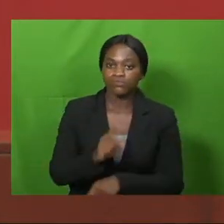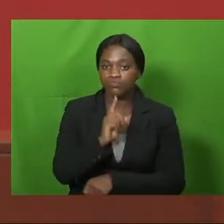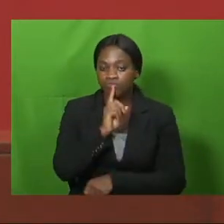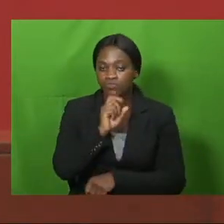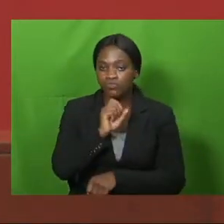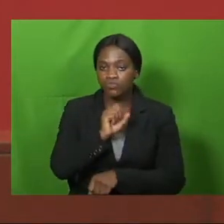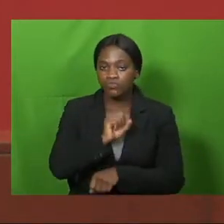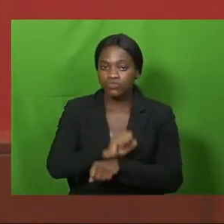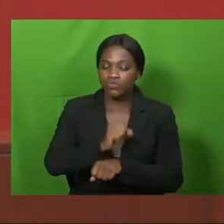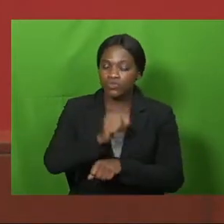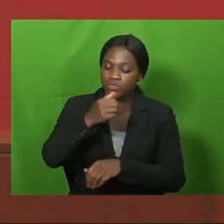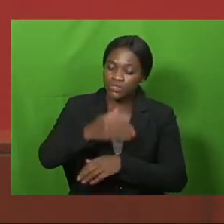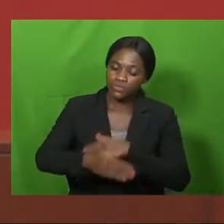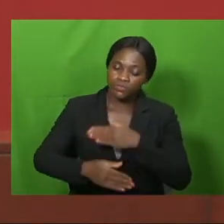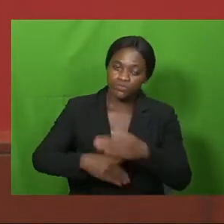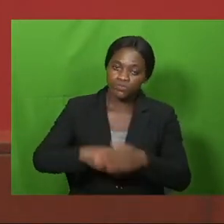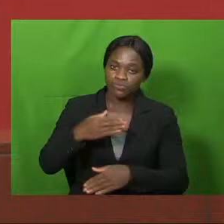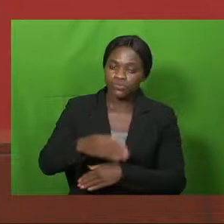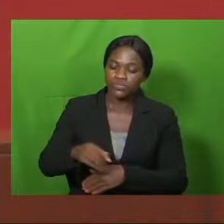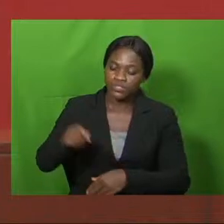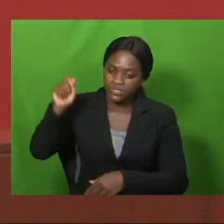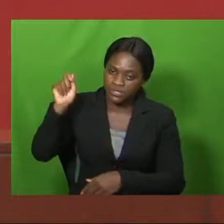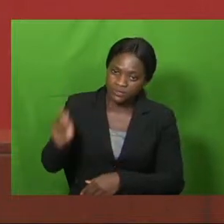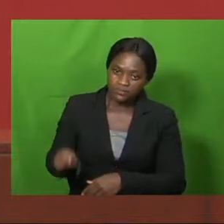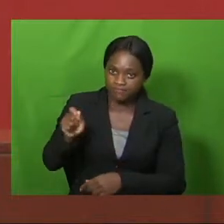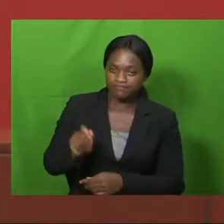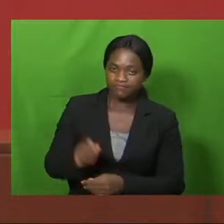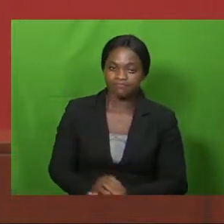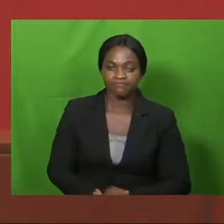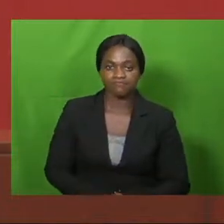of proceedings.